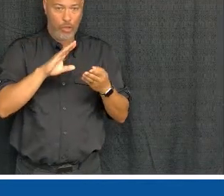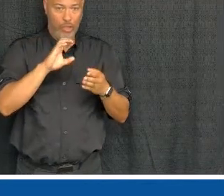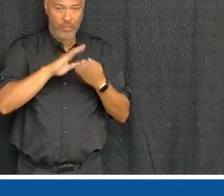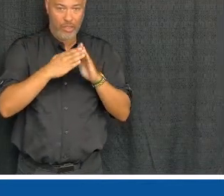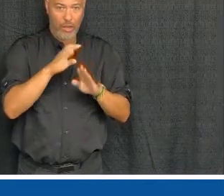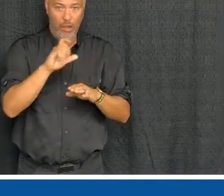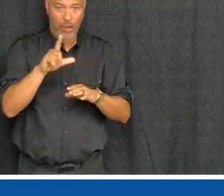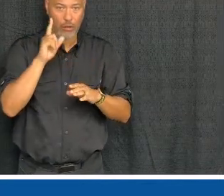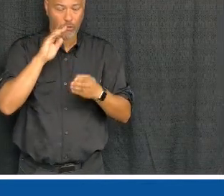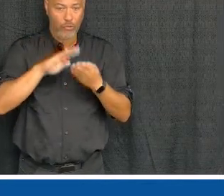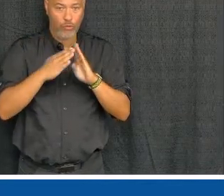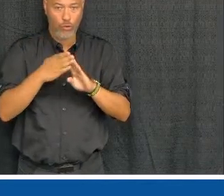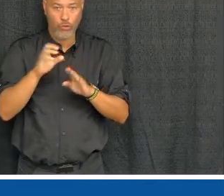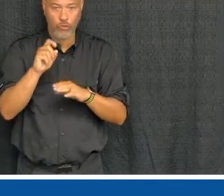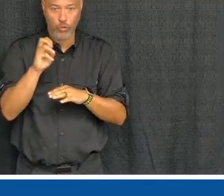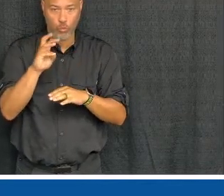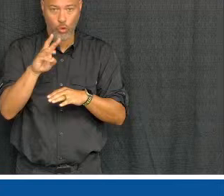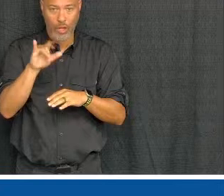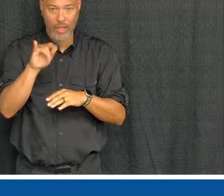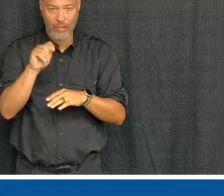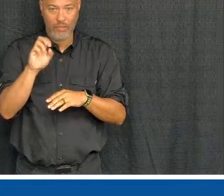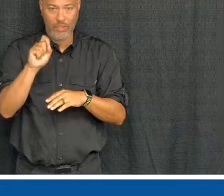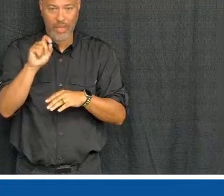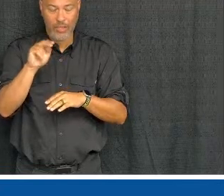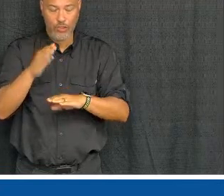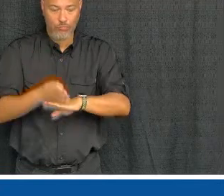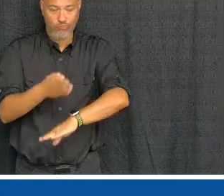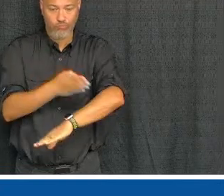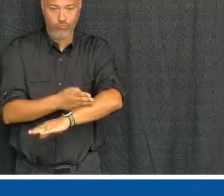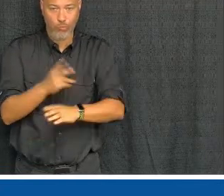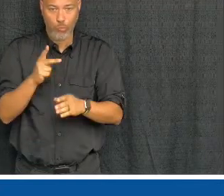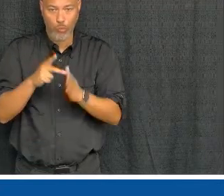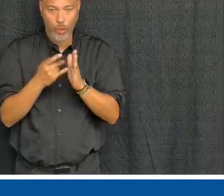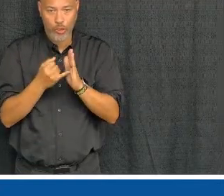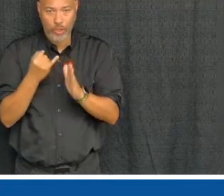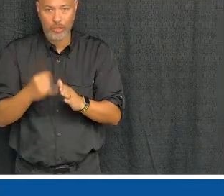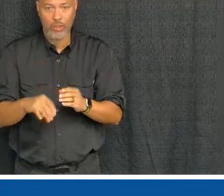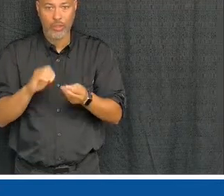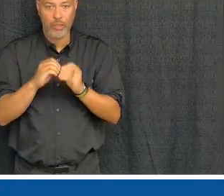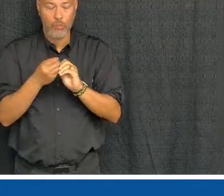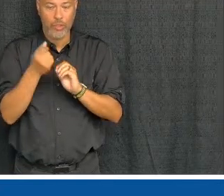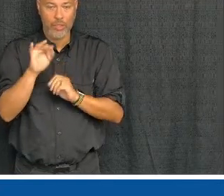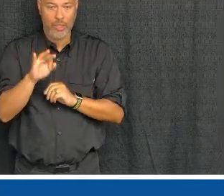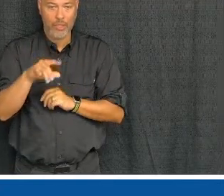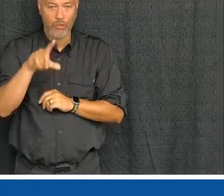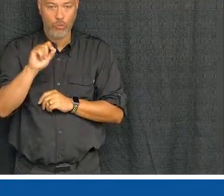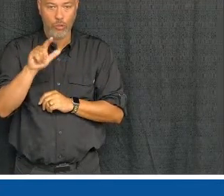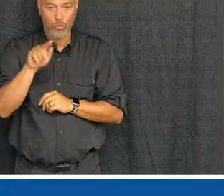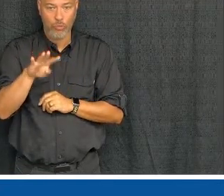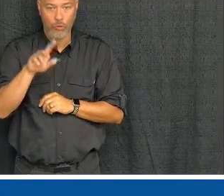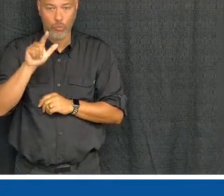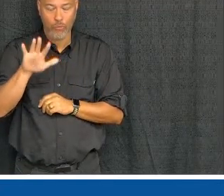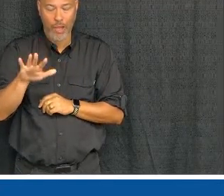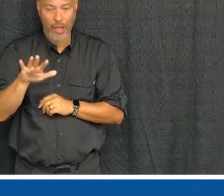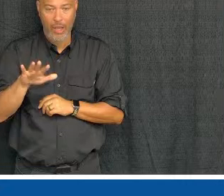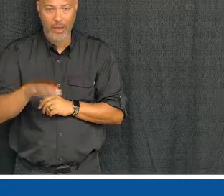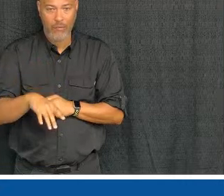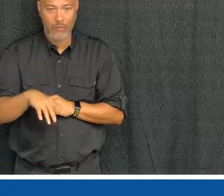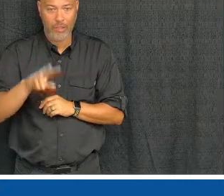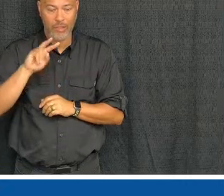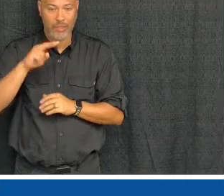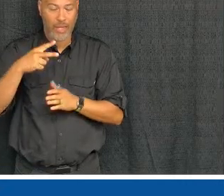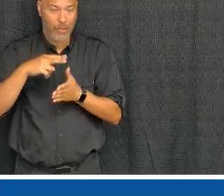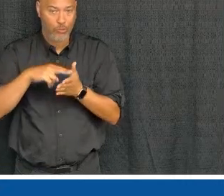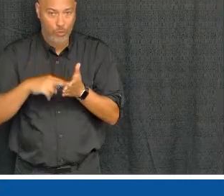the purpose of a sewer line and lift station upgrade project. Ordinance 19, 2024-25,